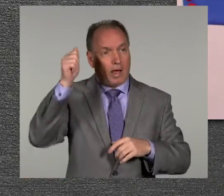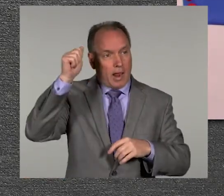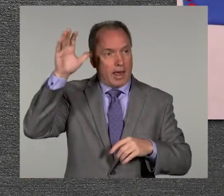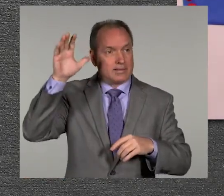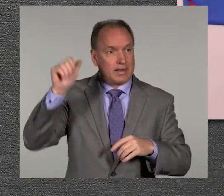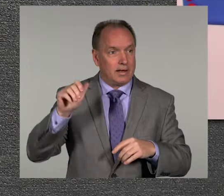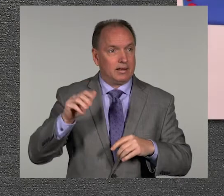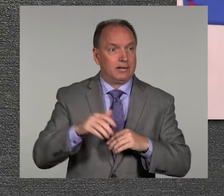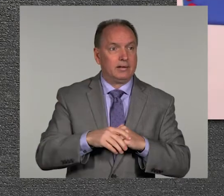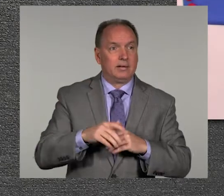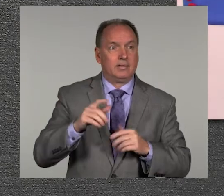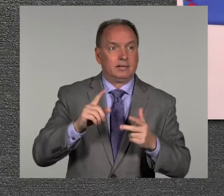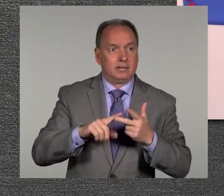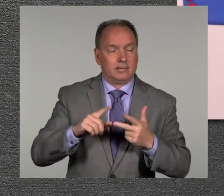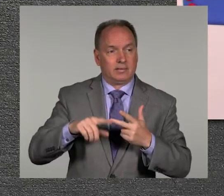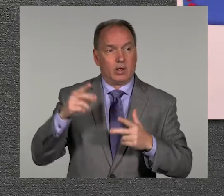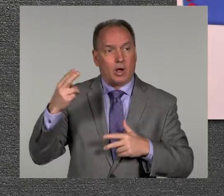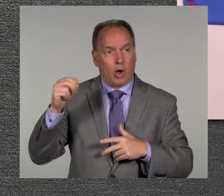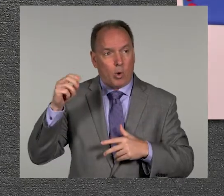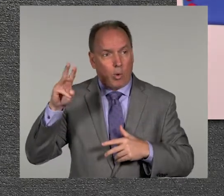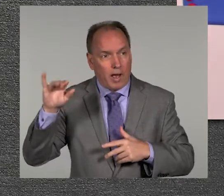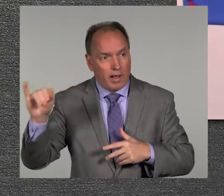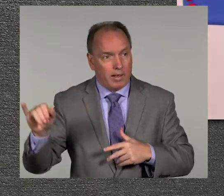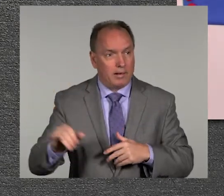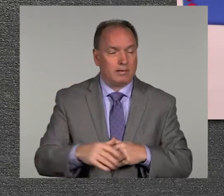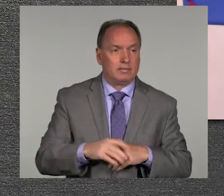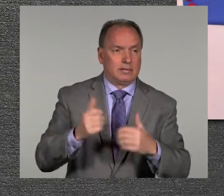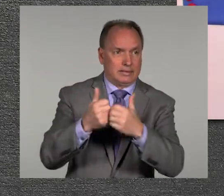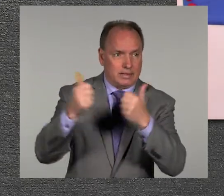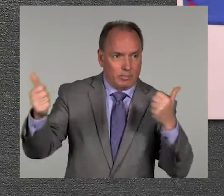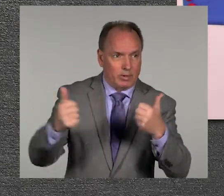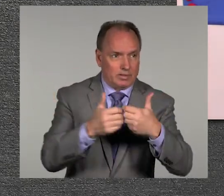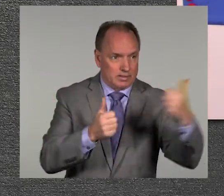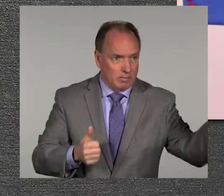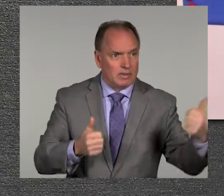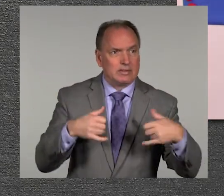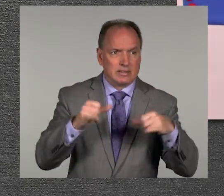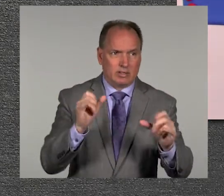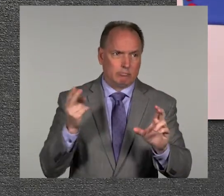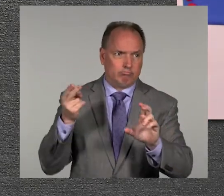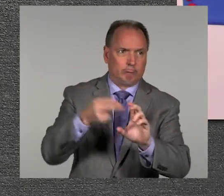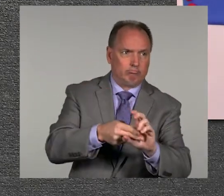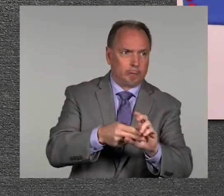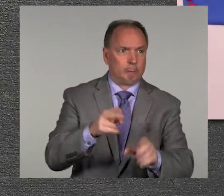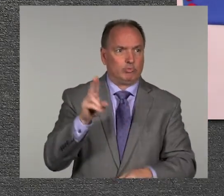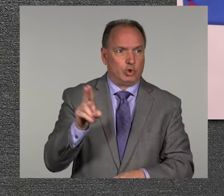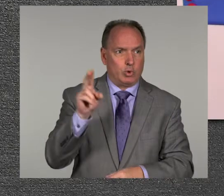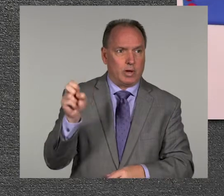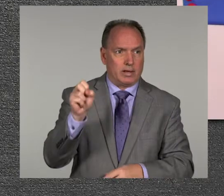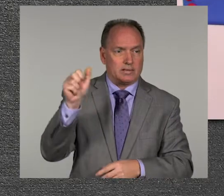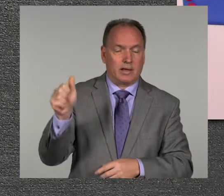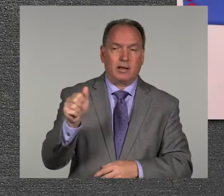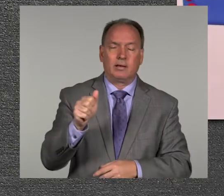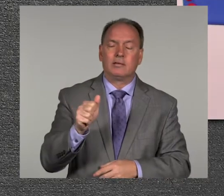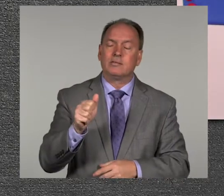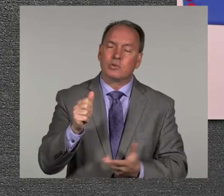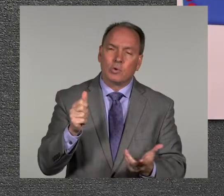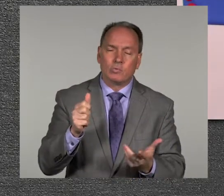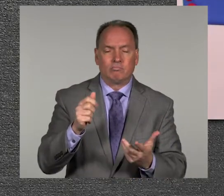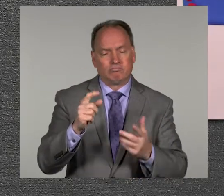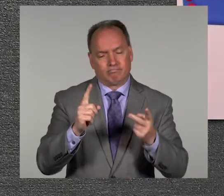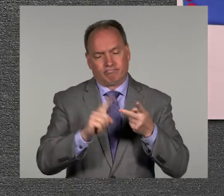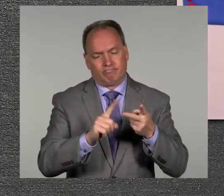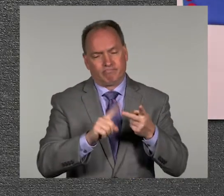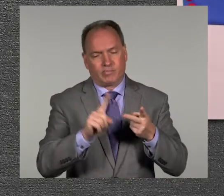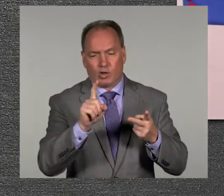okay. But they are still a part of the United States of America. So who is the face of our